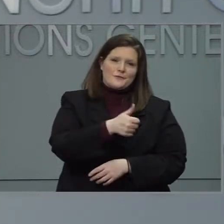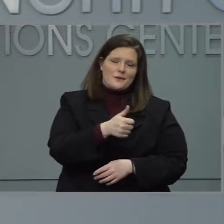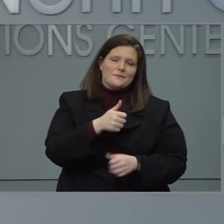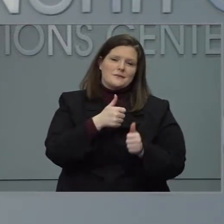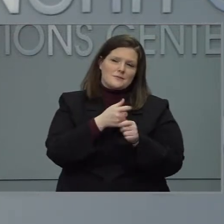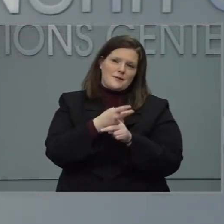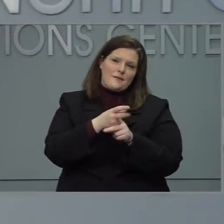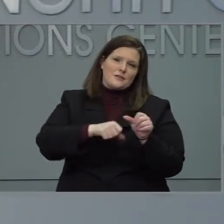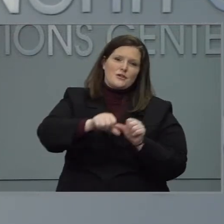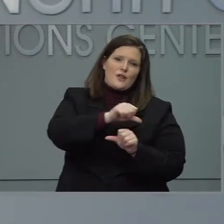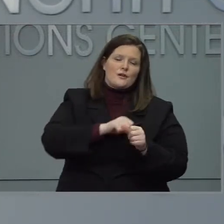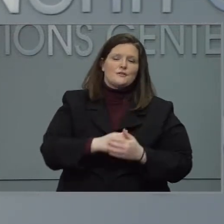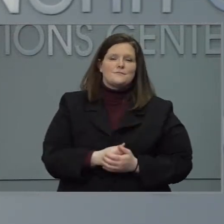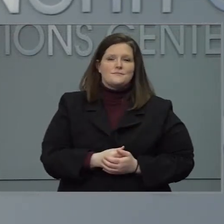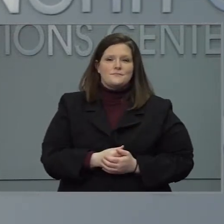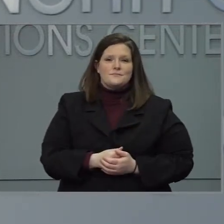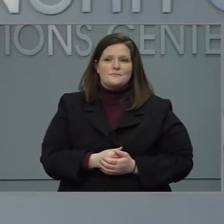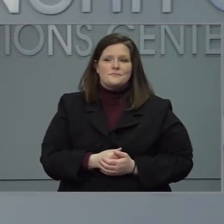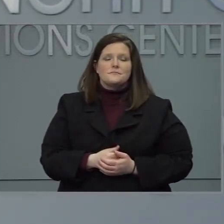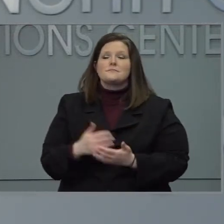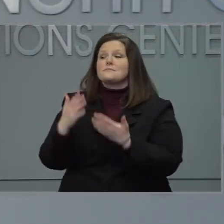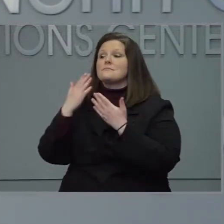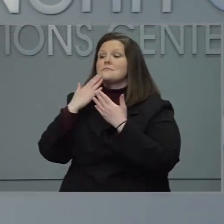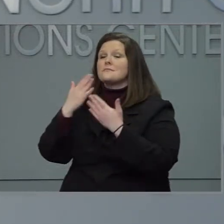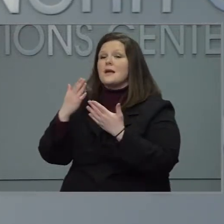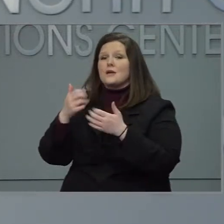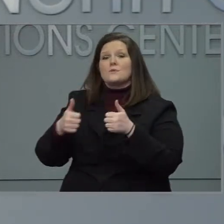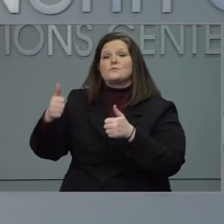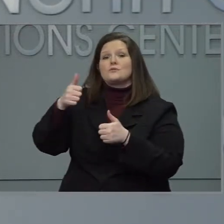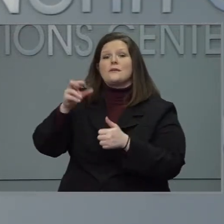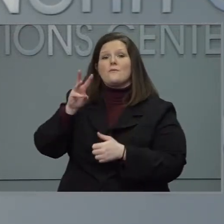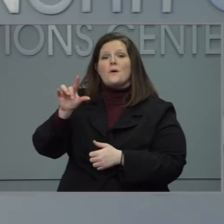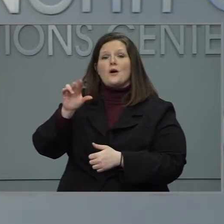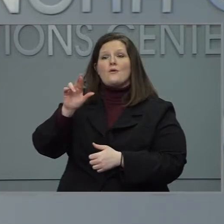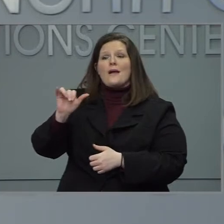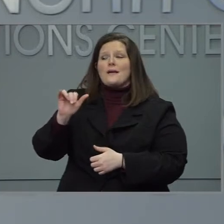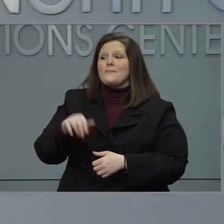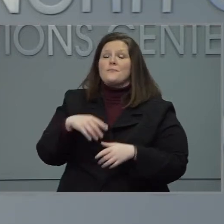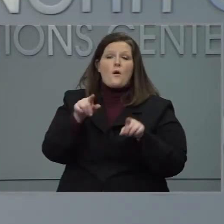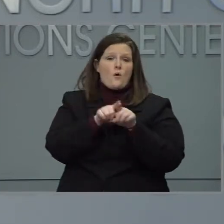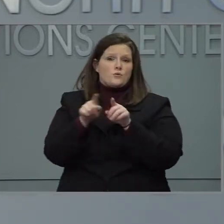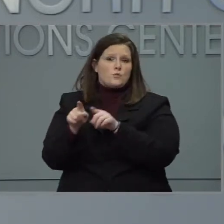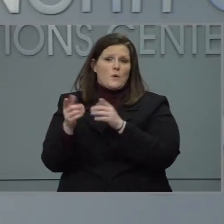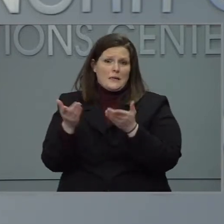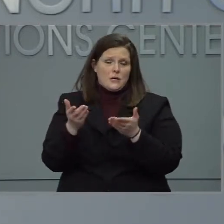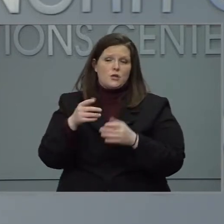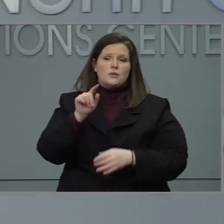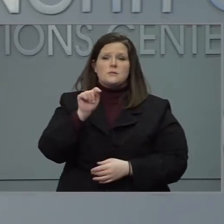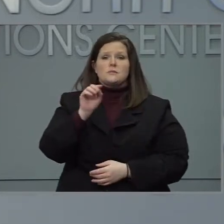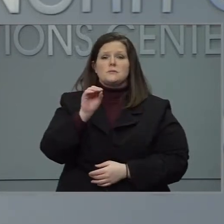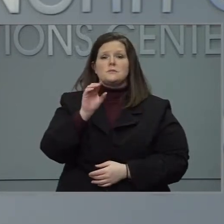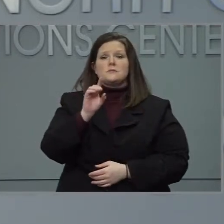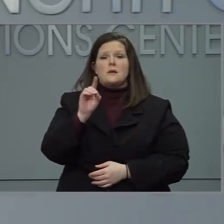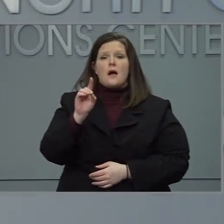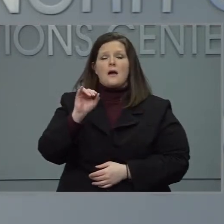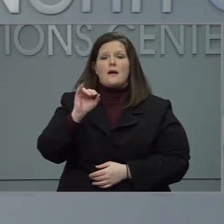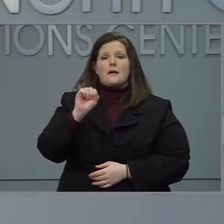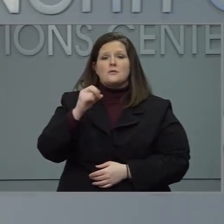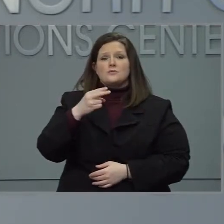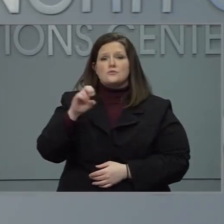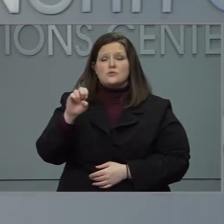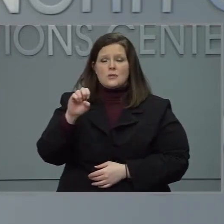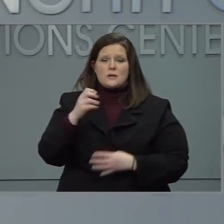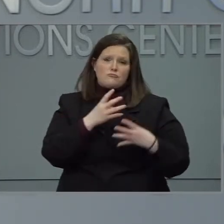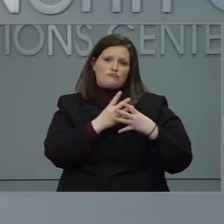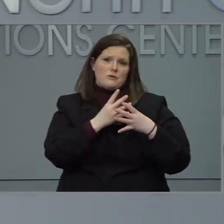Thank you, Chief Will Ray. Also with me today is Commissioner of Prisons Todd Ishii. Brian Tipton and Monica McGee are